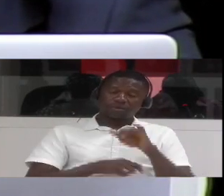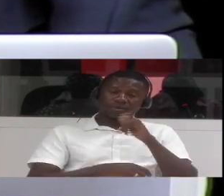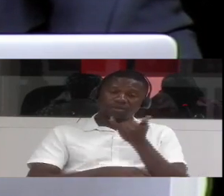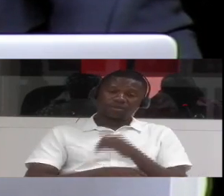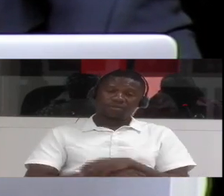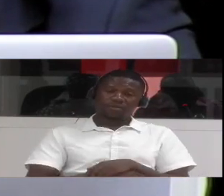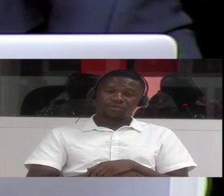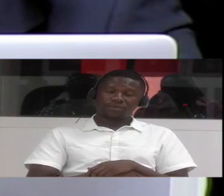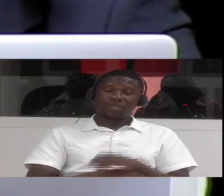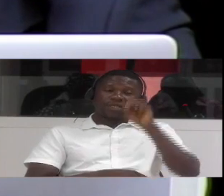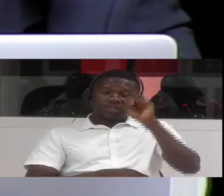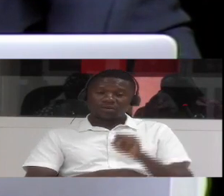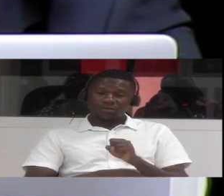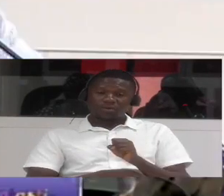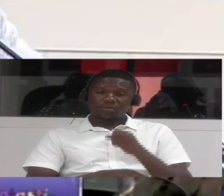September 2011, Sekou Cisse,